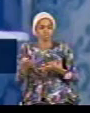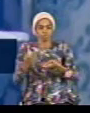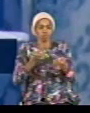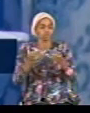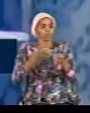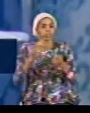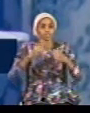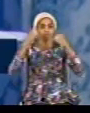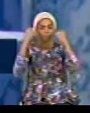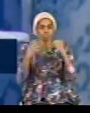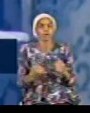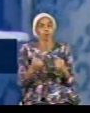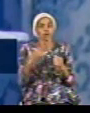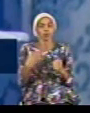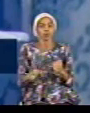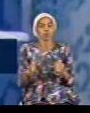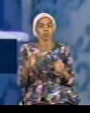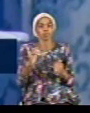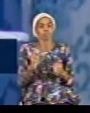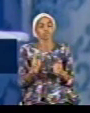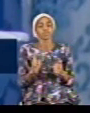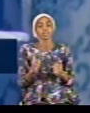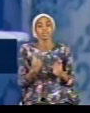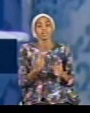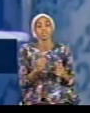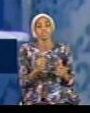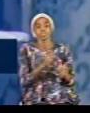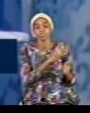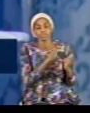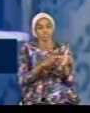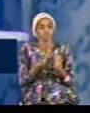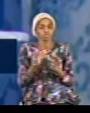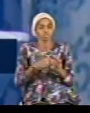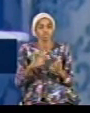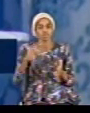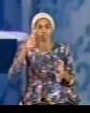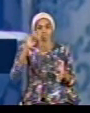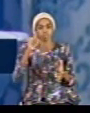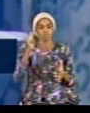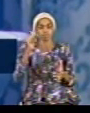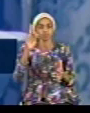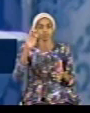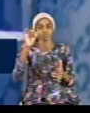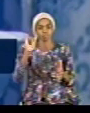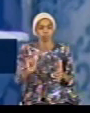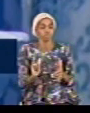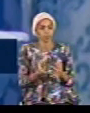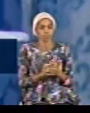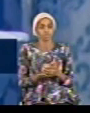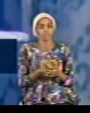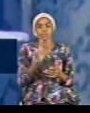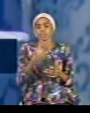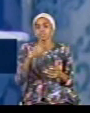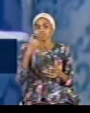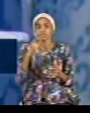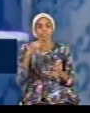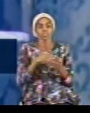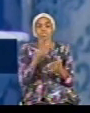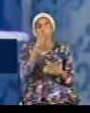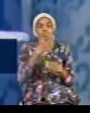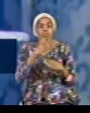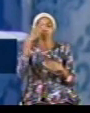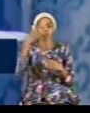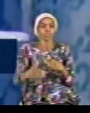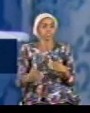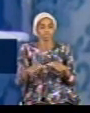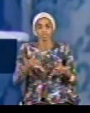Christ. This one is from Mary Ihegwazu, and it is completely done to the glory of